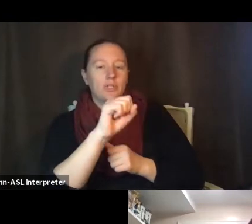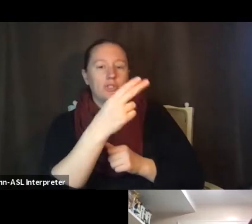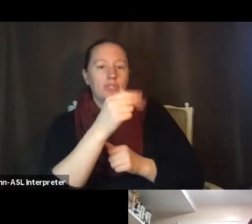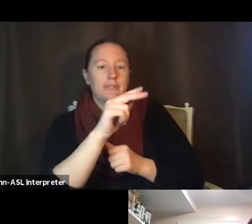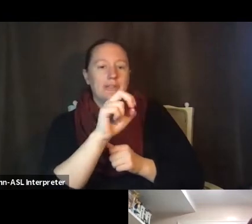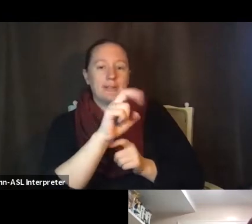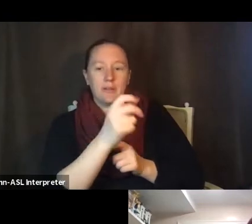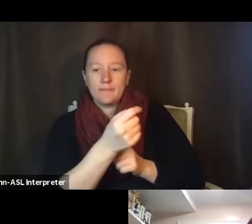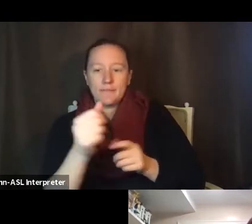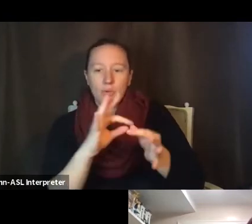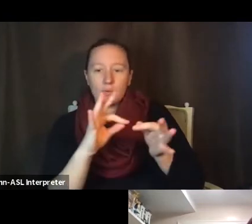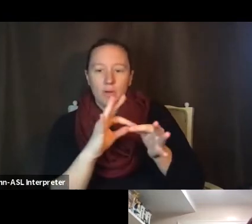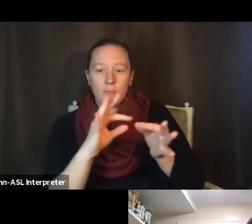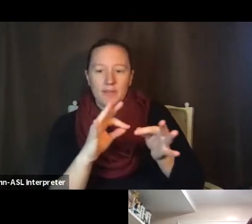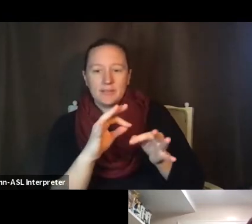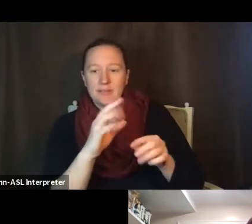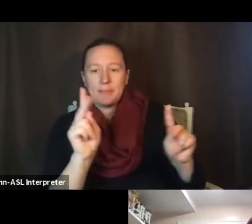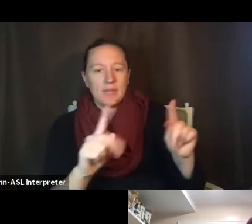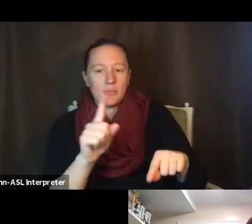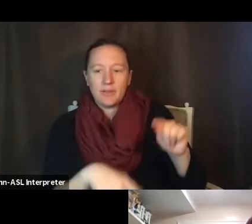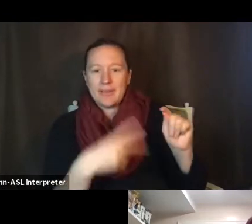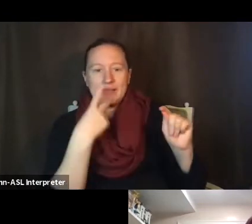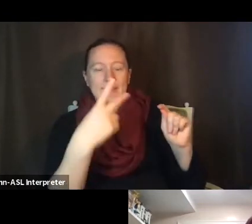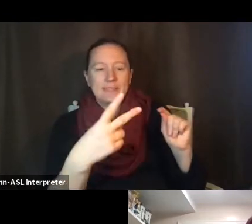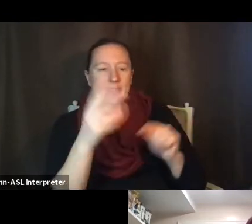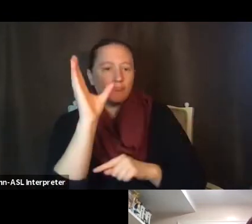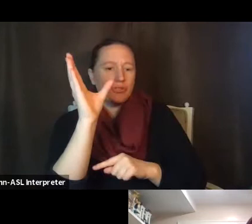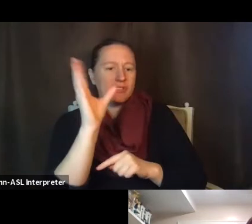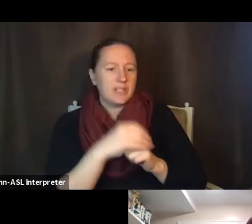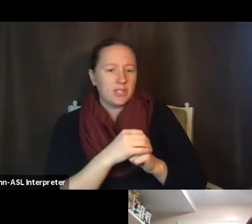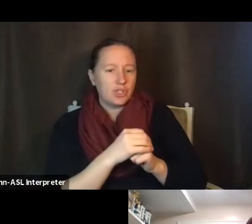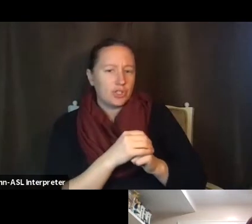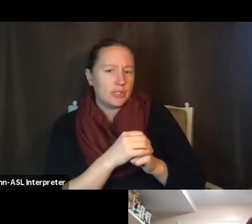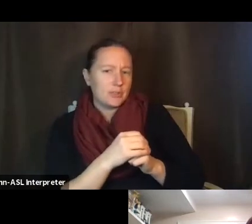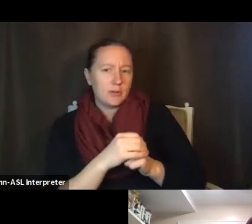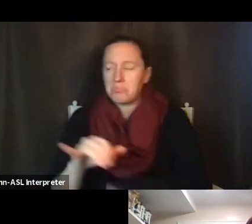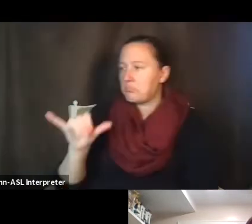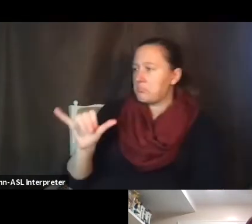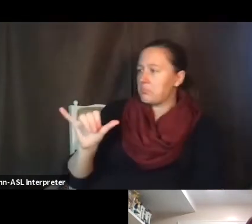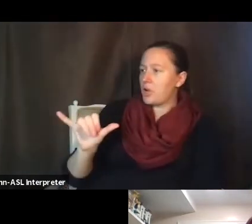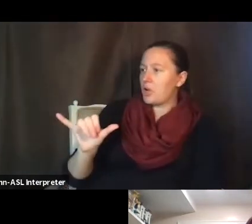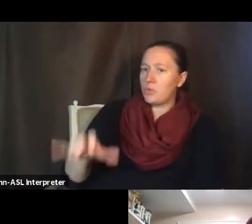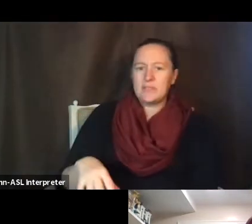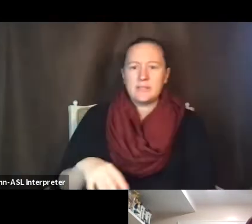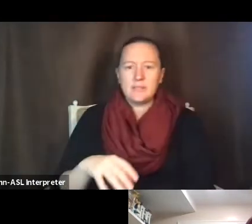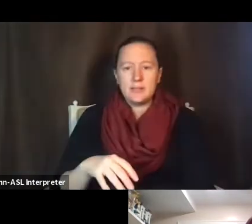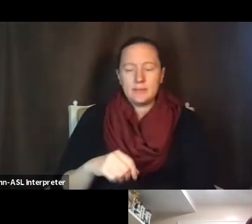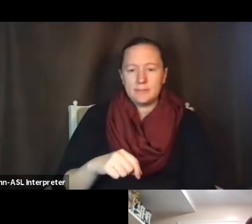few comments that folks can't see the presentation. Oh, uh-oh.